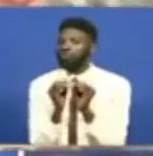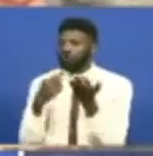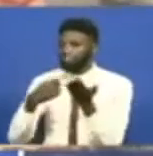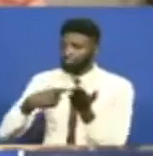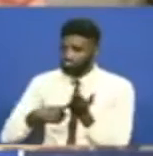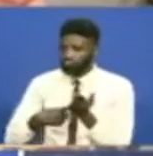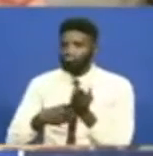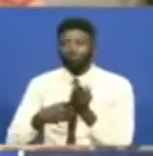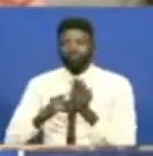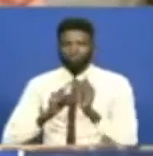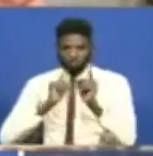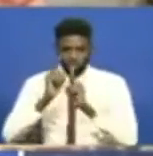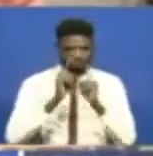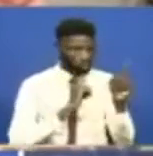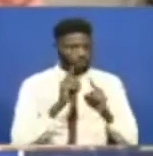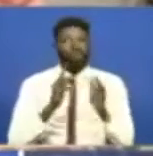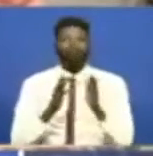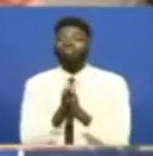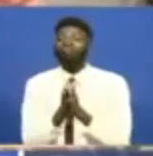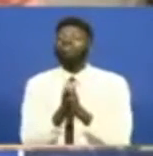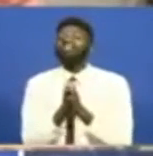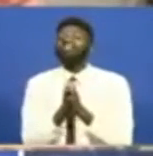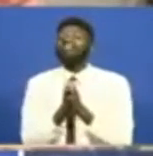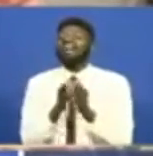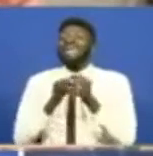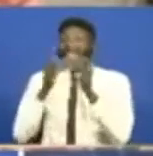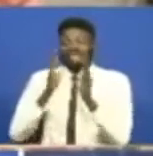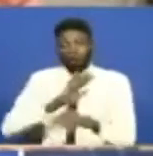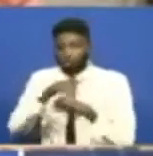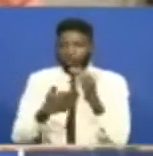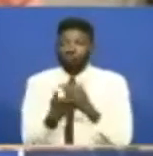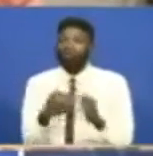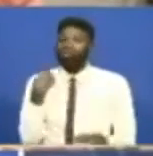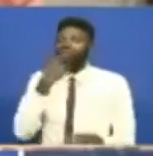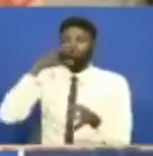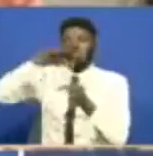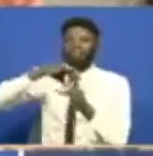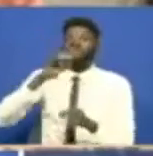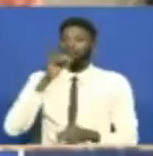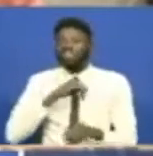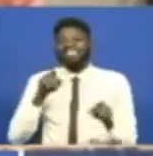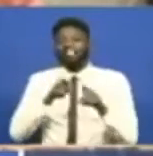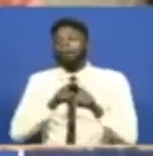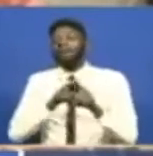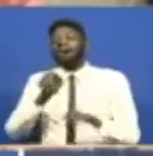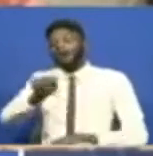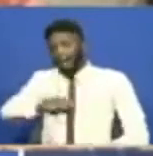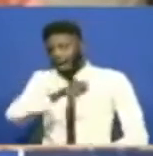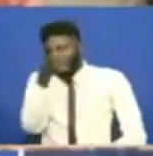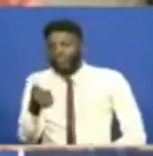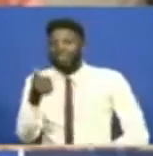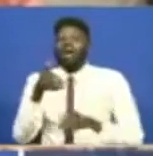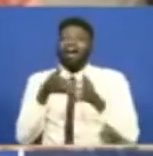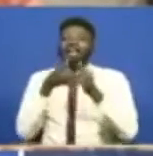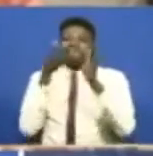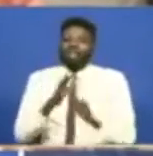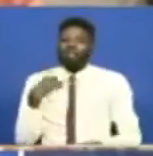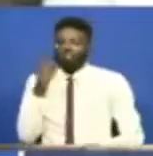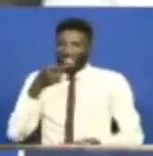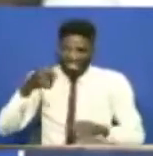talk to all the other leaders, elected leaders, and the other leaders who are not necessarily formally elected